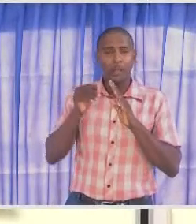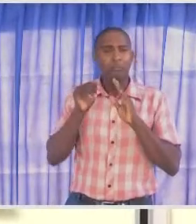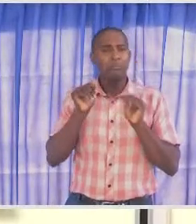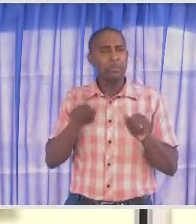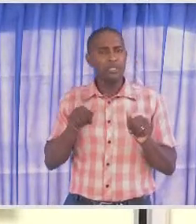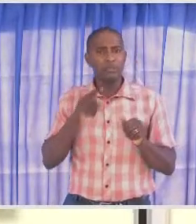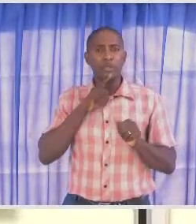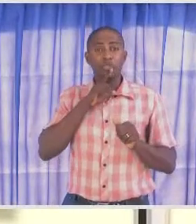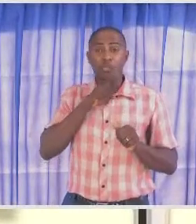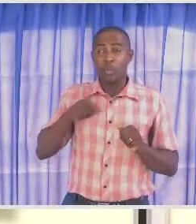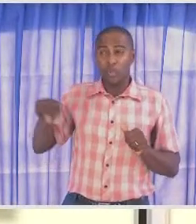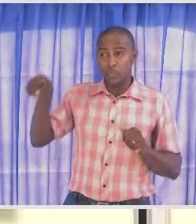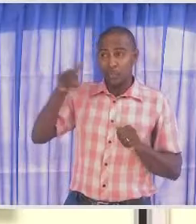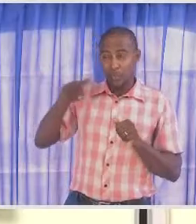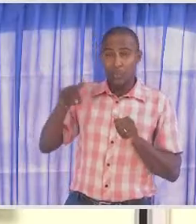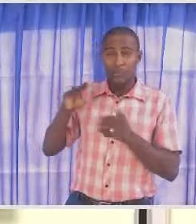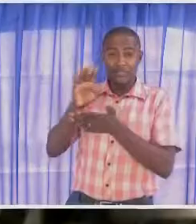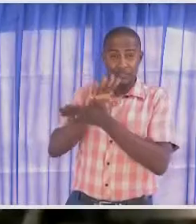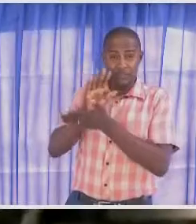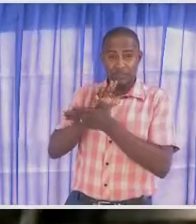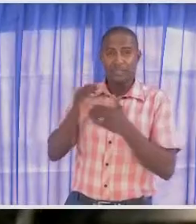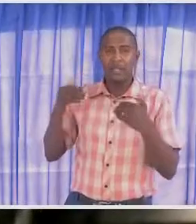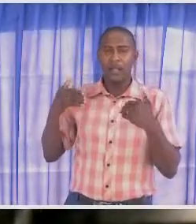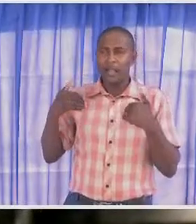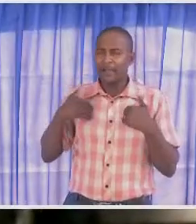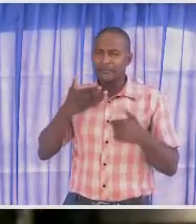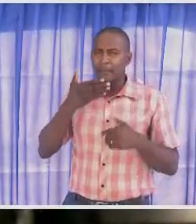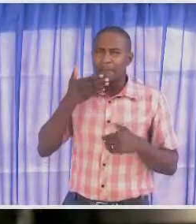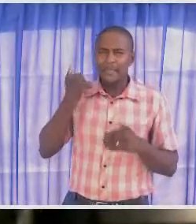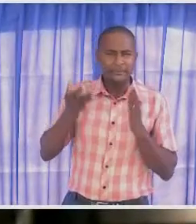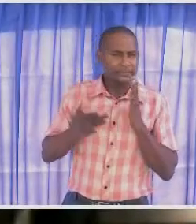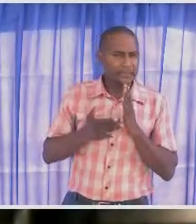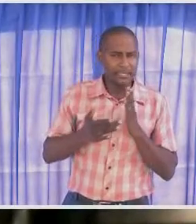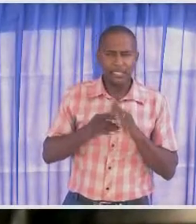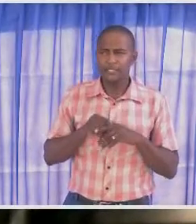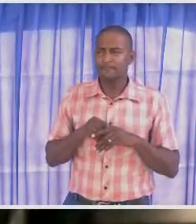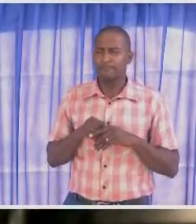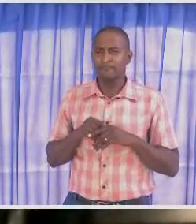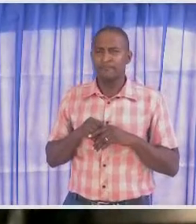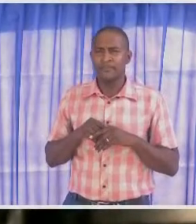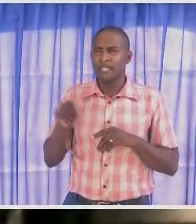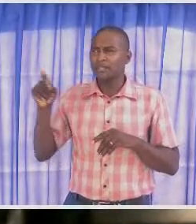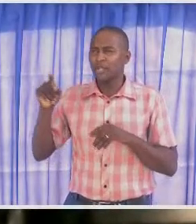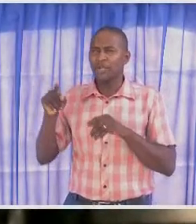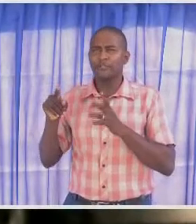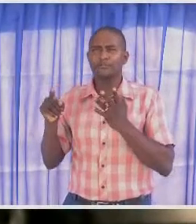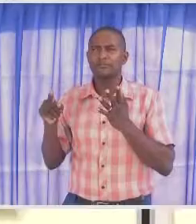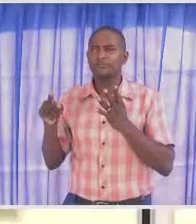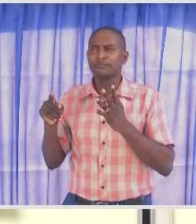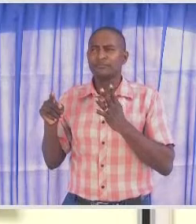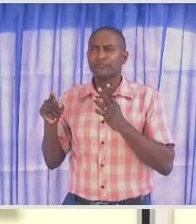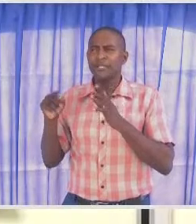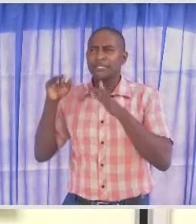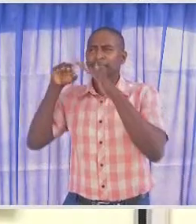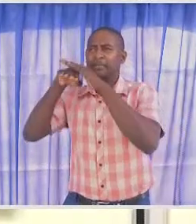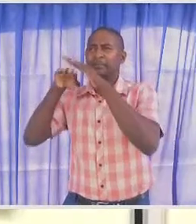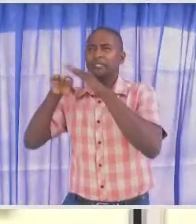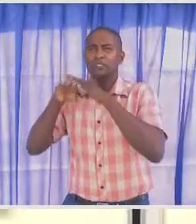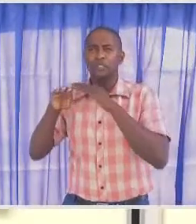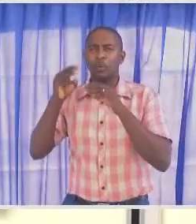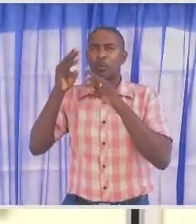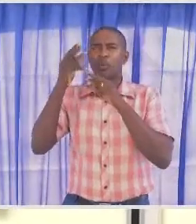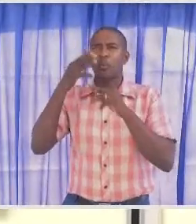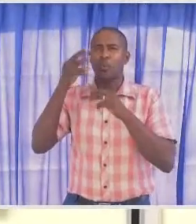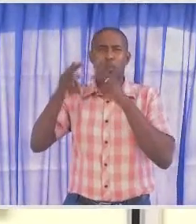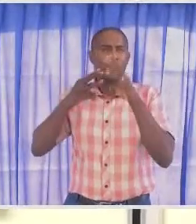those institutions have cutting-edge technology, they're tapping into the world best in terms